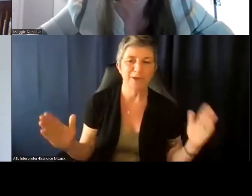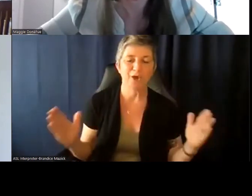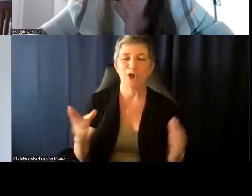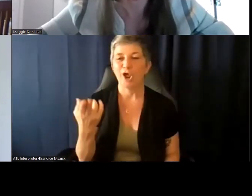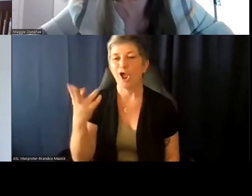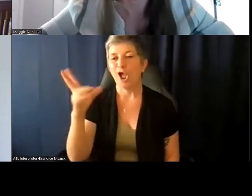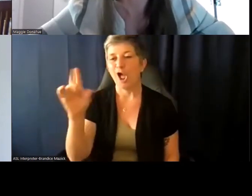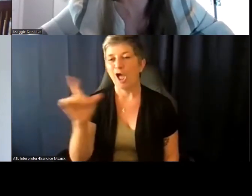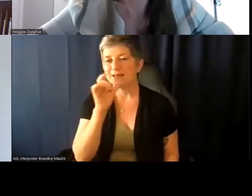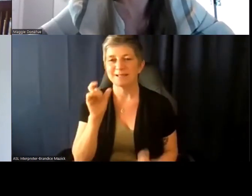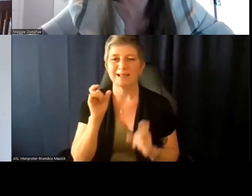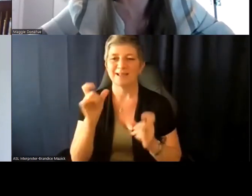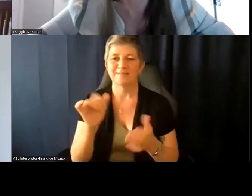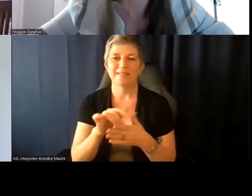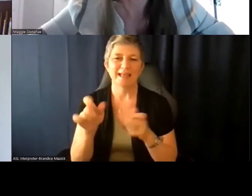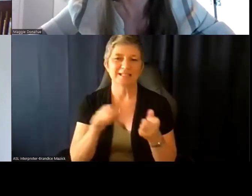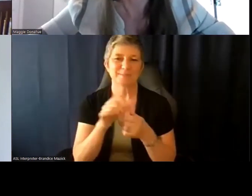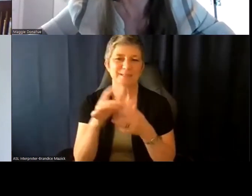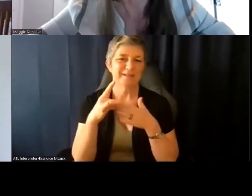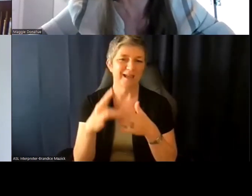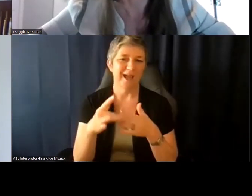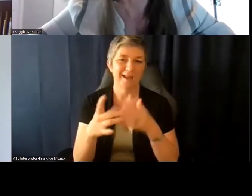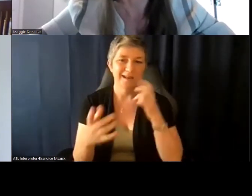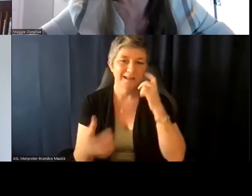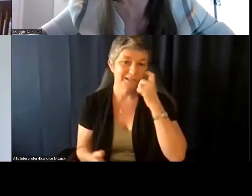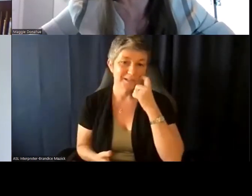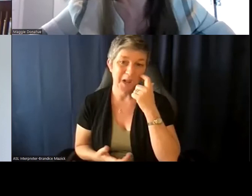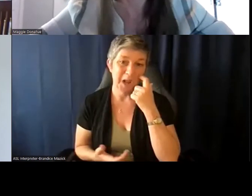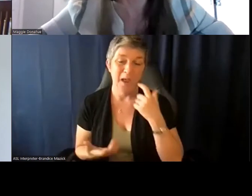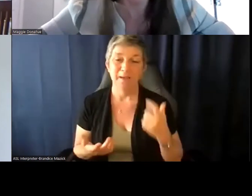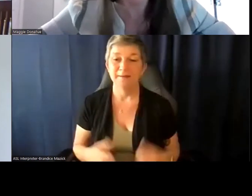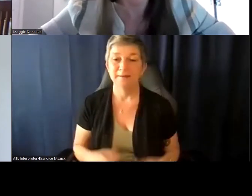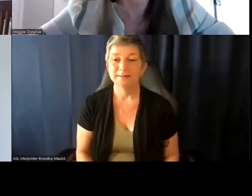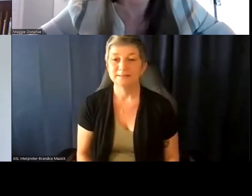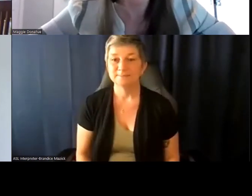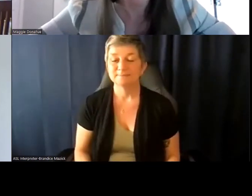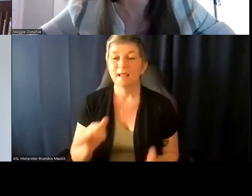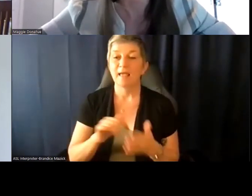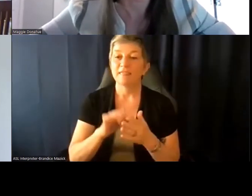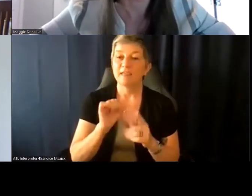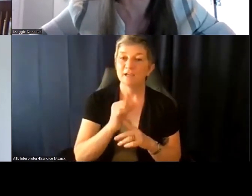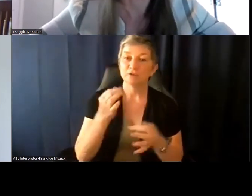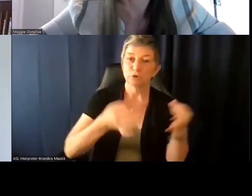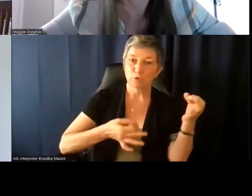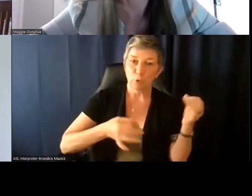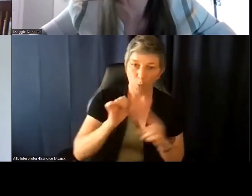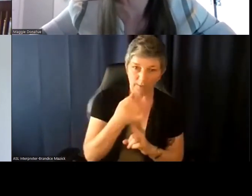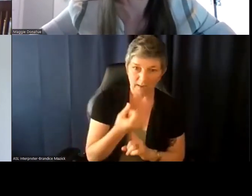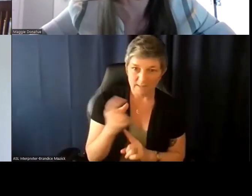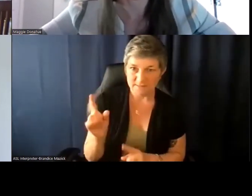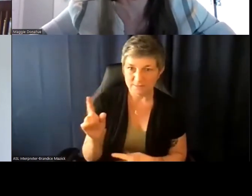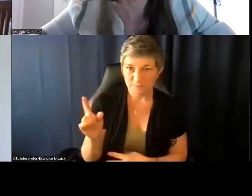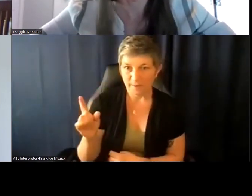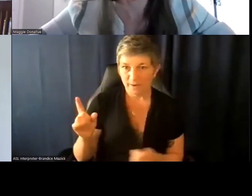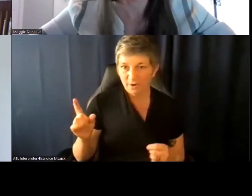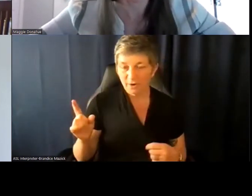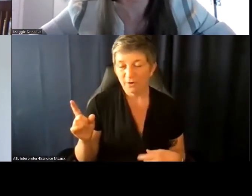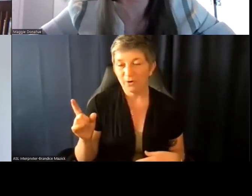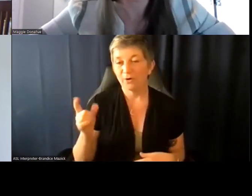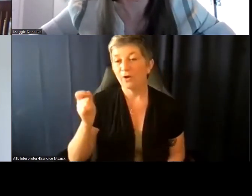specific guidance out there. You know, there's court cases where the